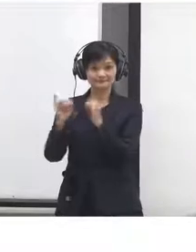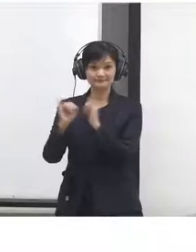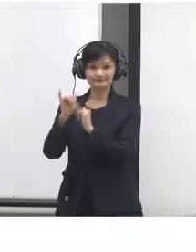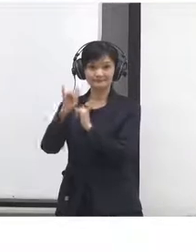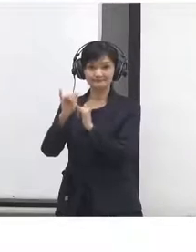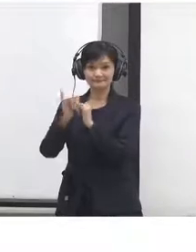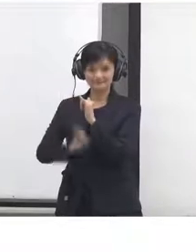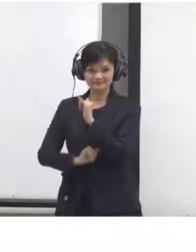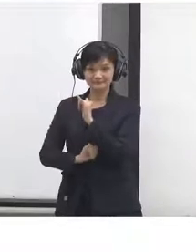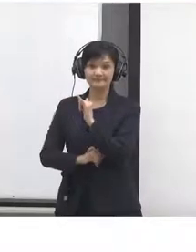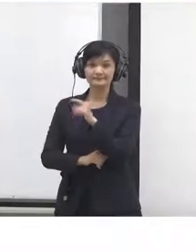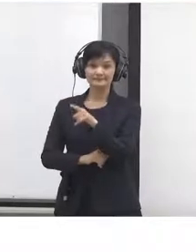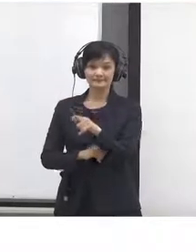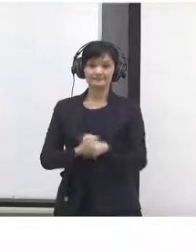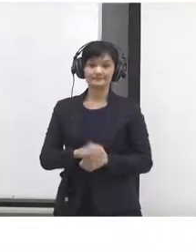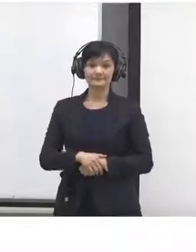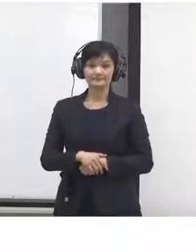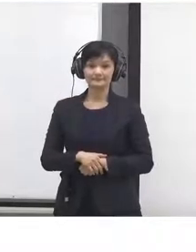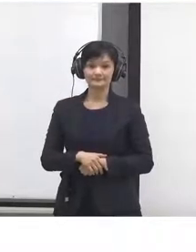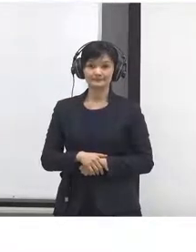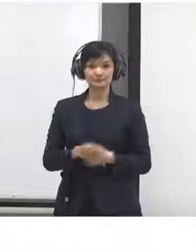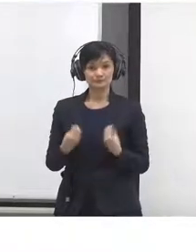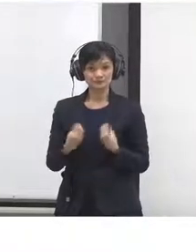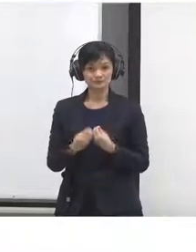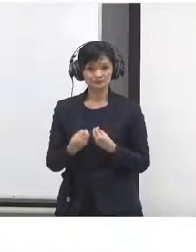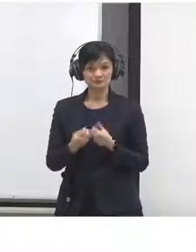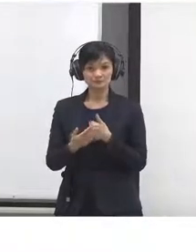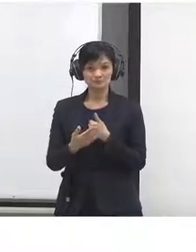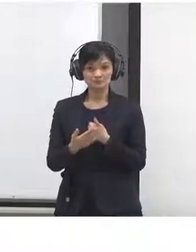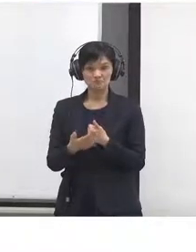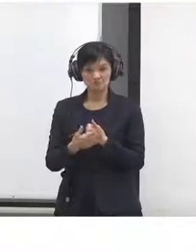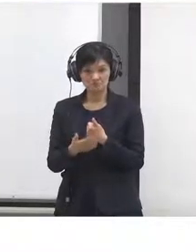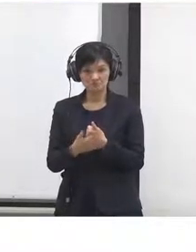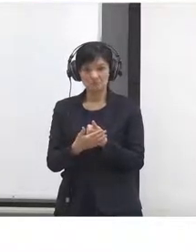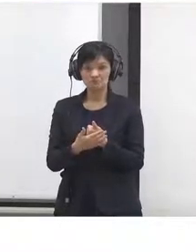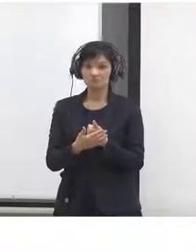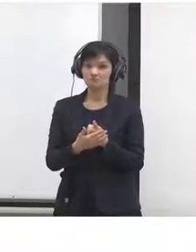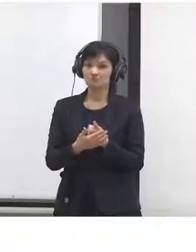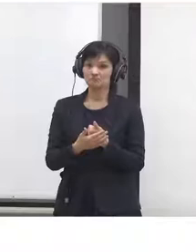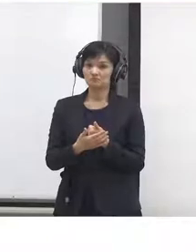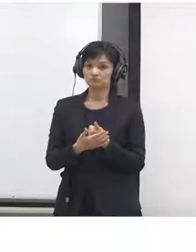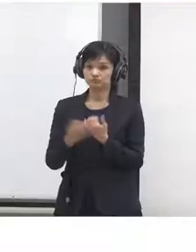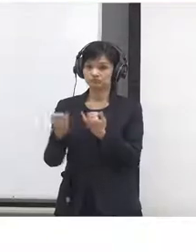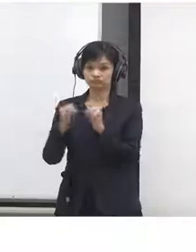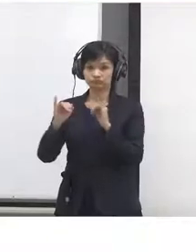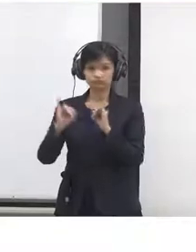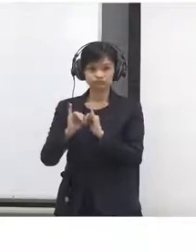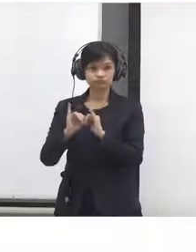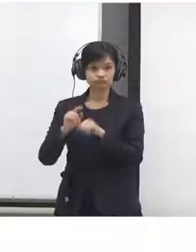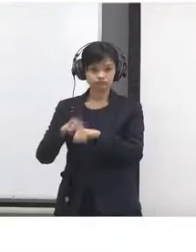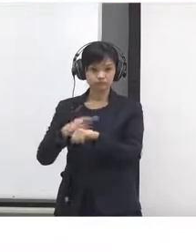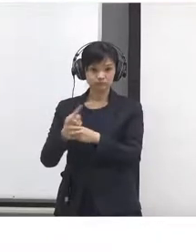we increase the male participants for feminist-related projects such as her story?